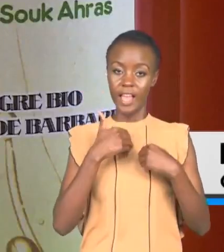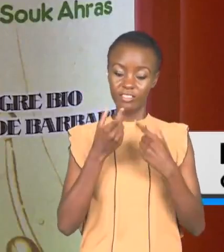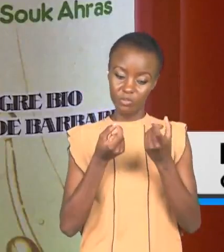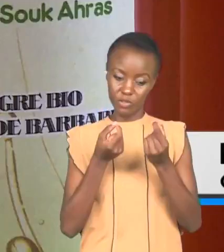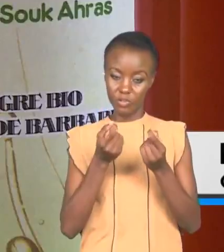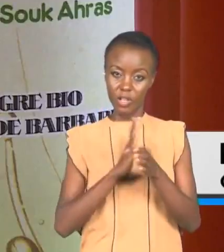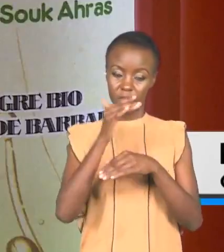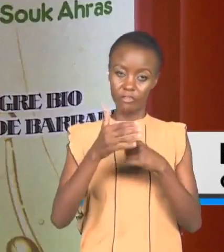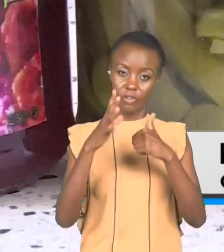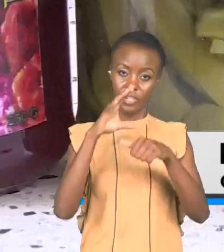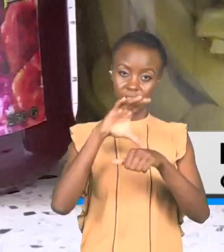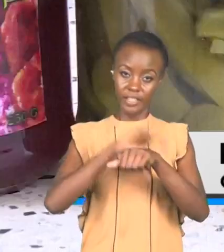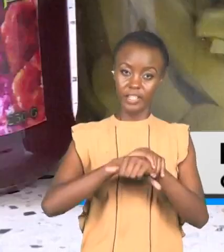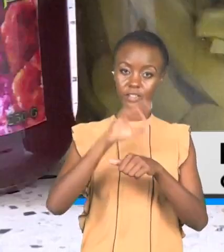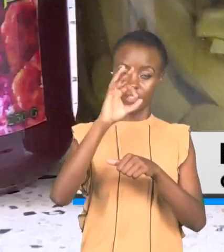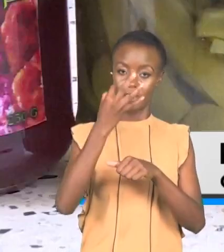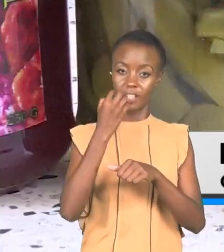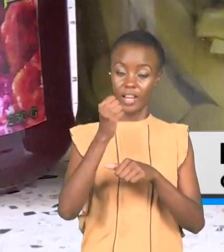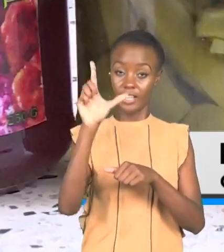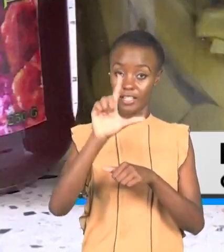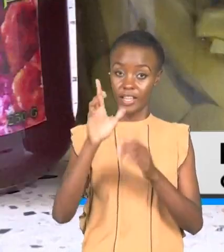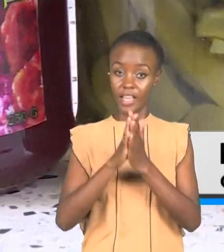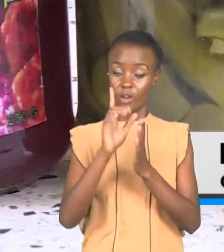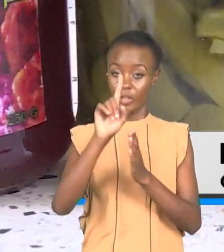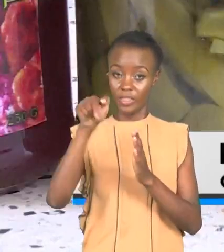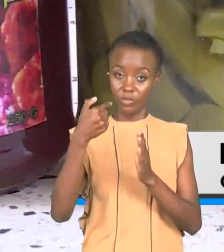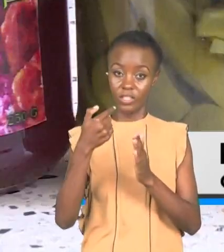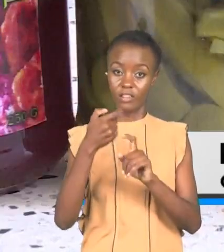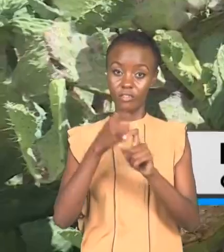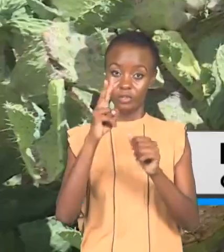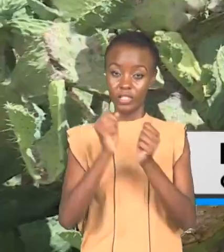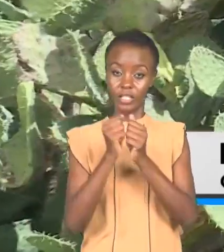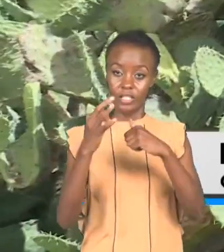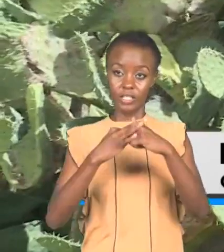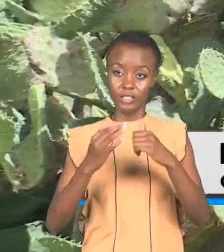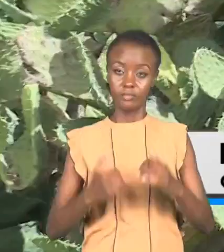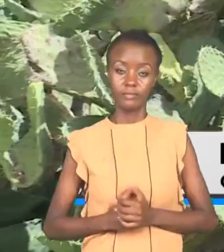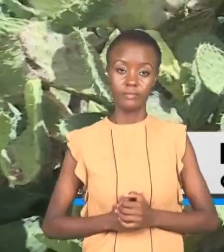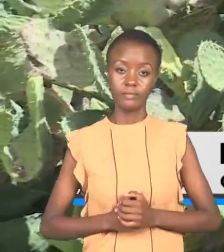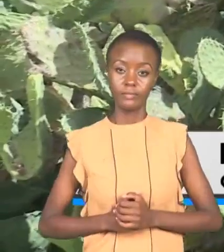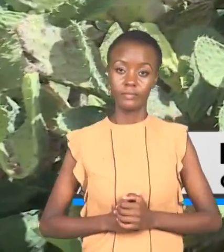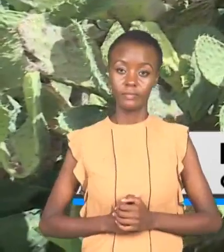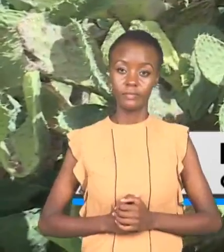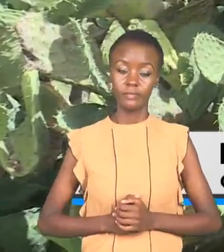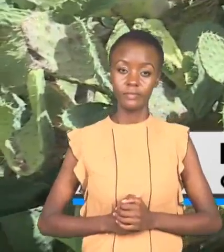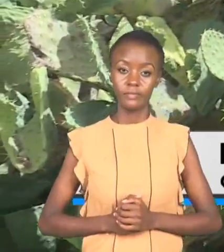reaching 300 liters in 2017 and 1,000 liters in 2018.